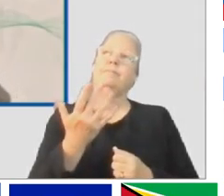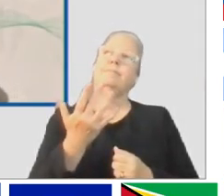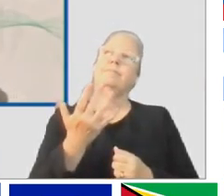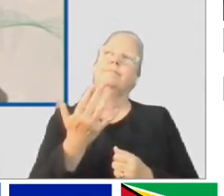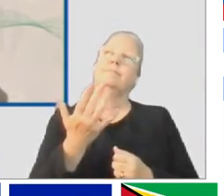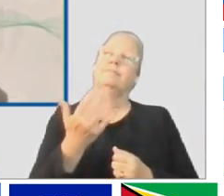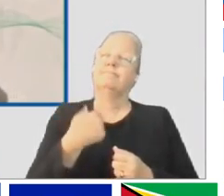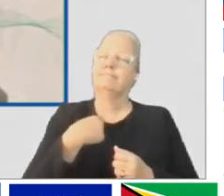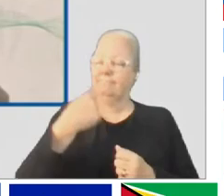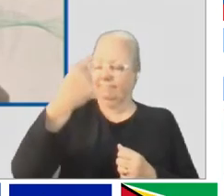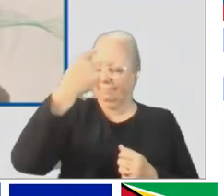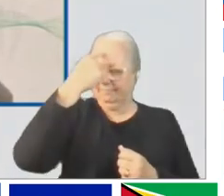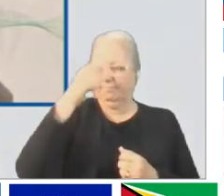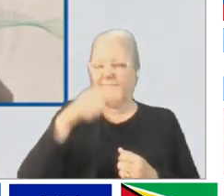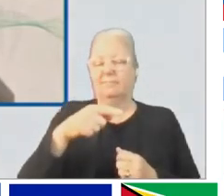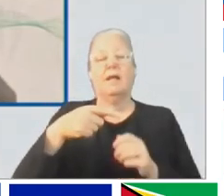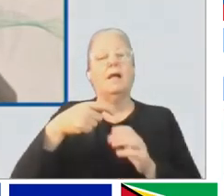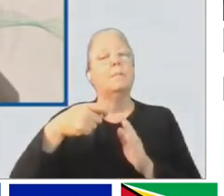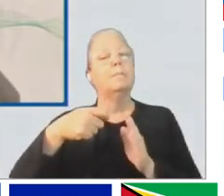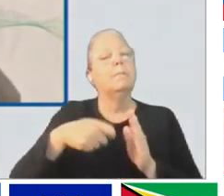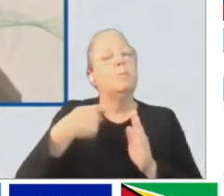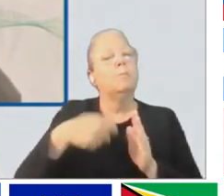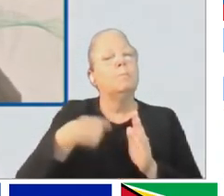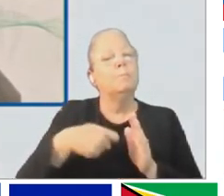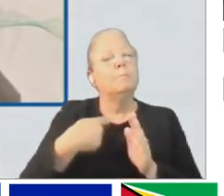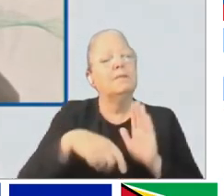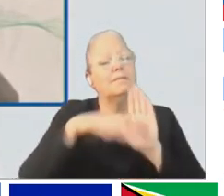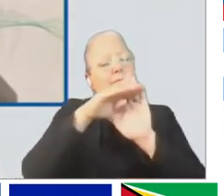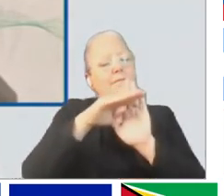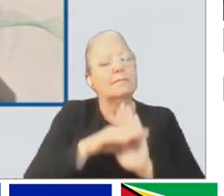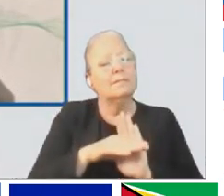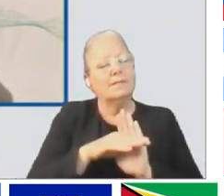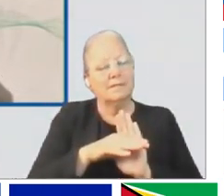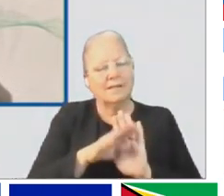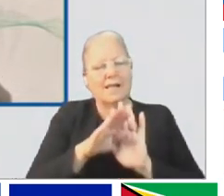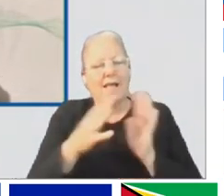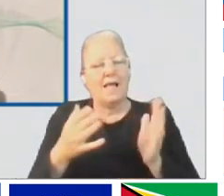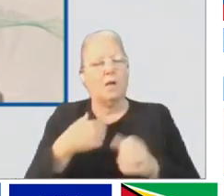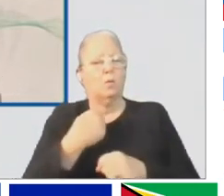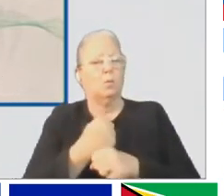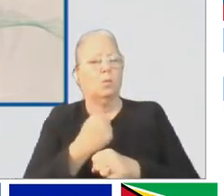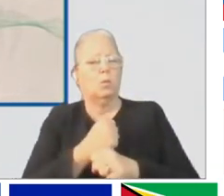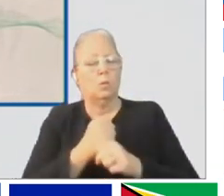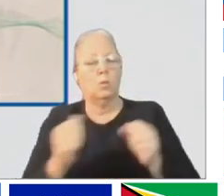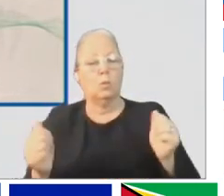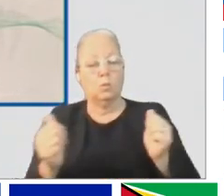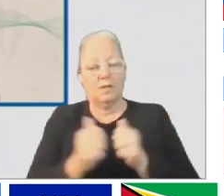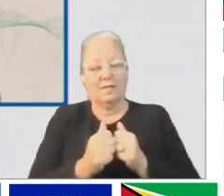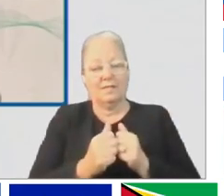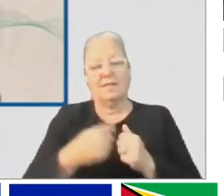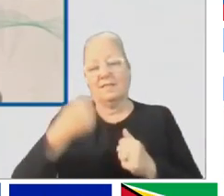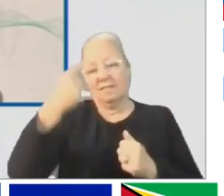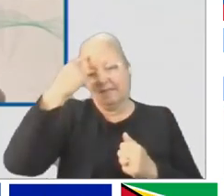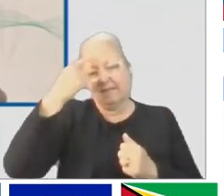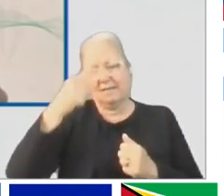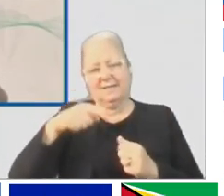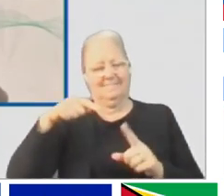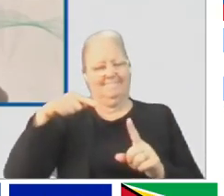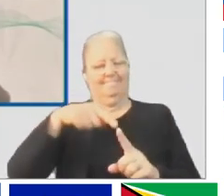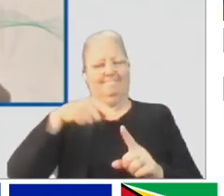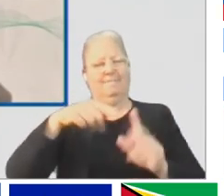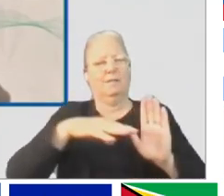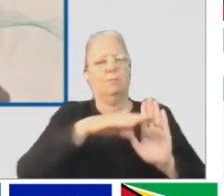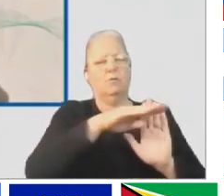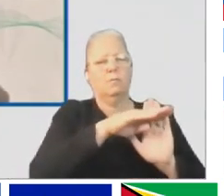the programming and how we are working together from a programmatic perspective, because I think this